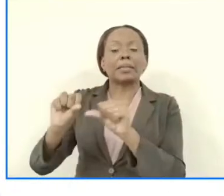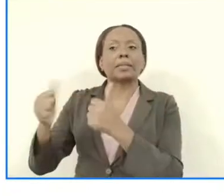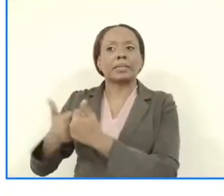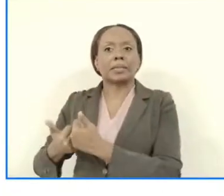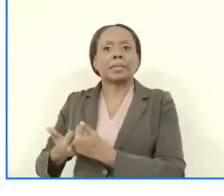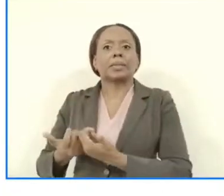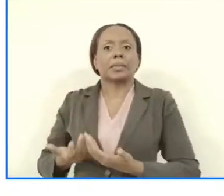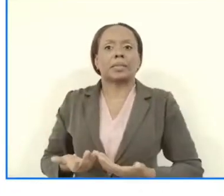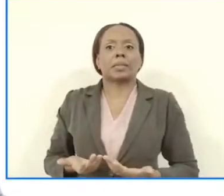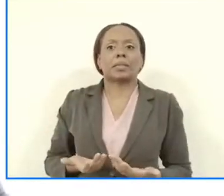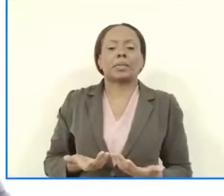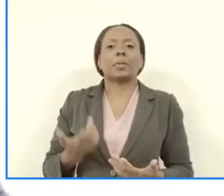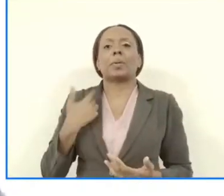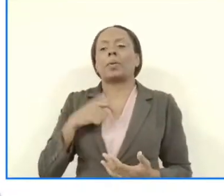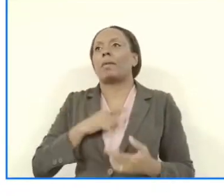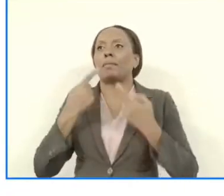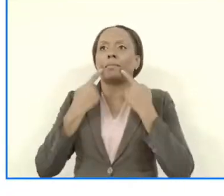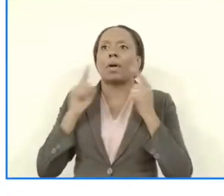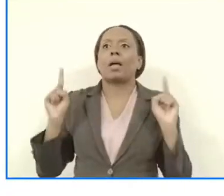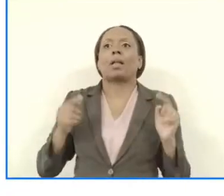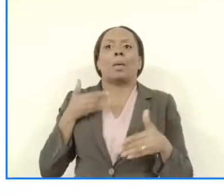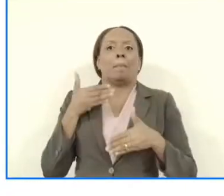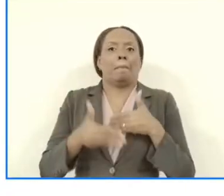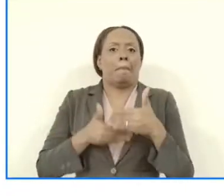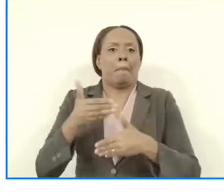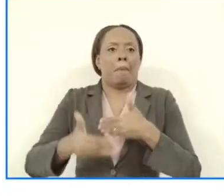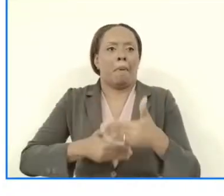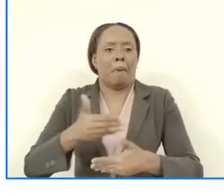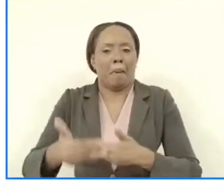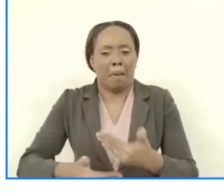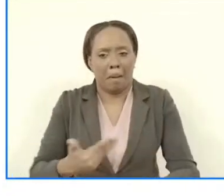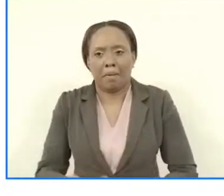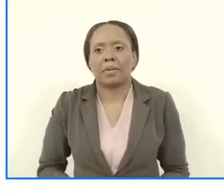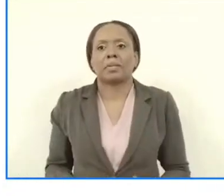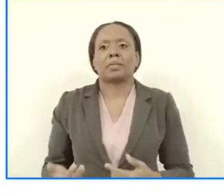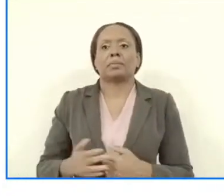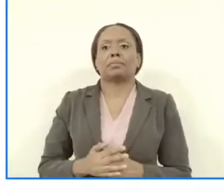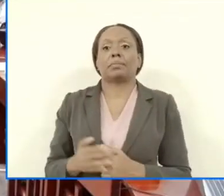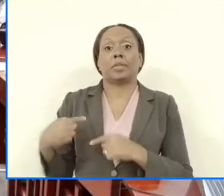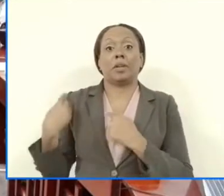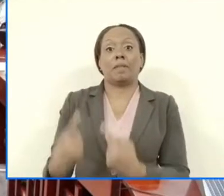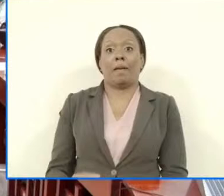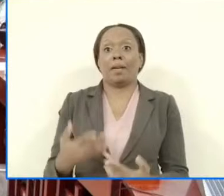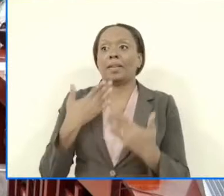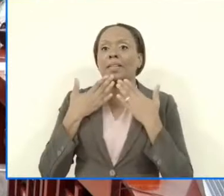and customers, we were able to make the progress that we made over the last several days. Thank you.